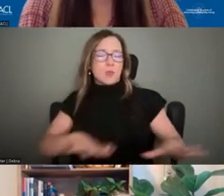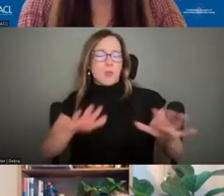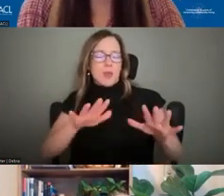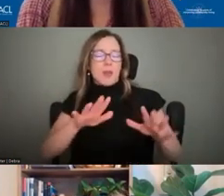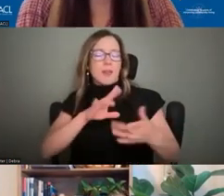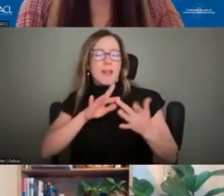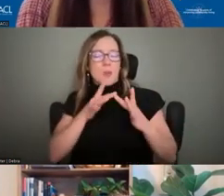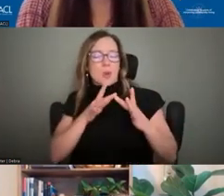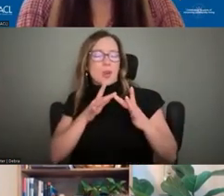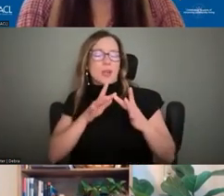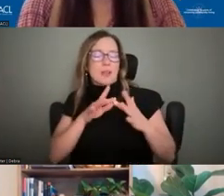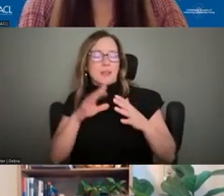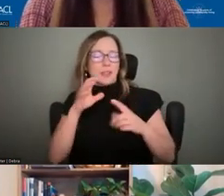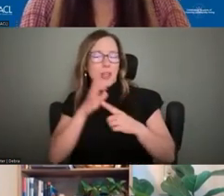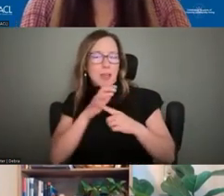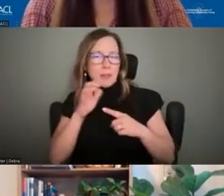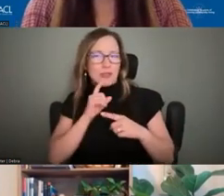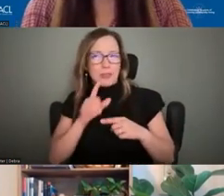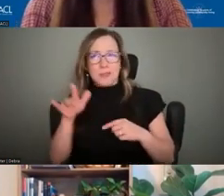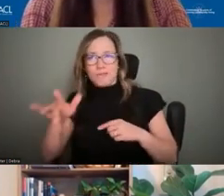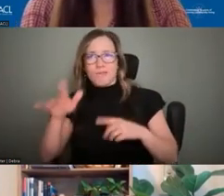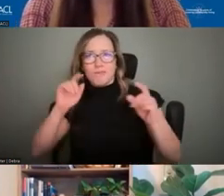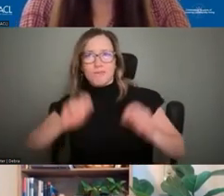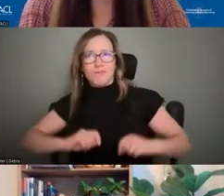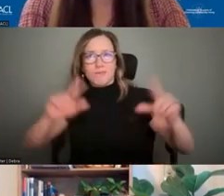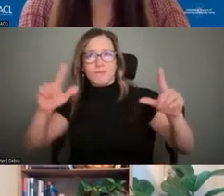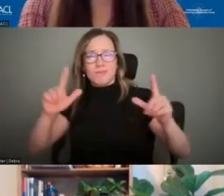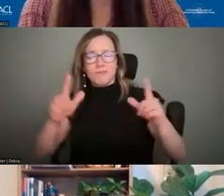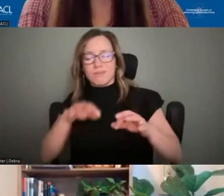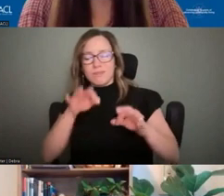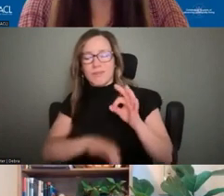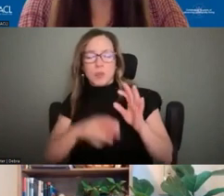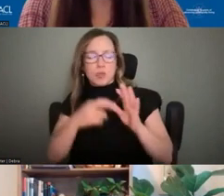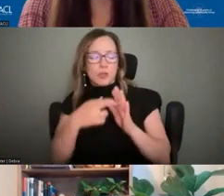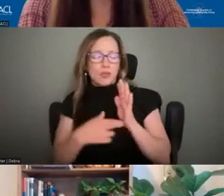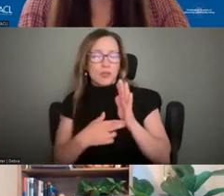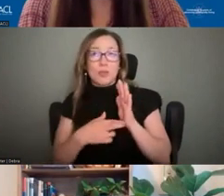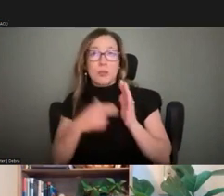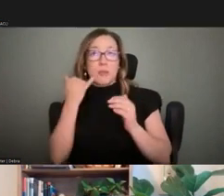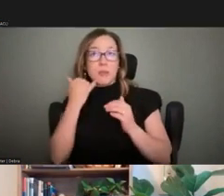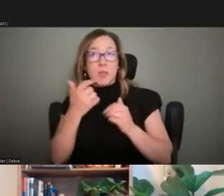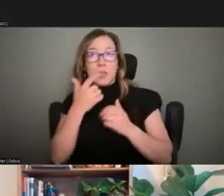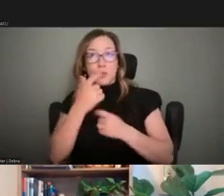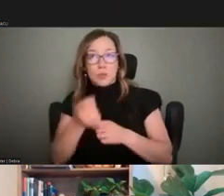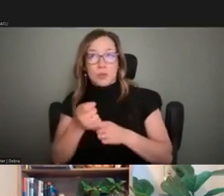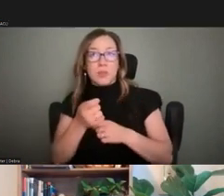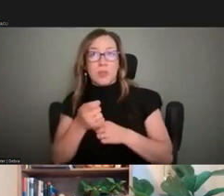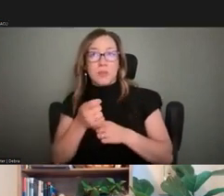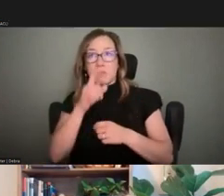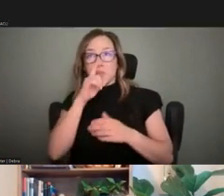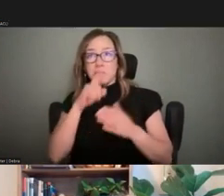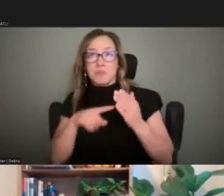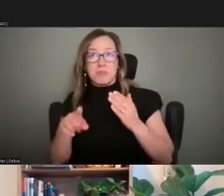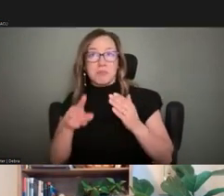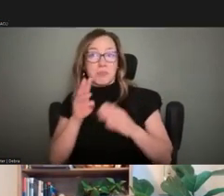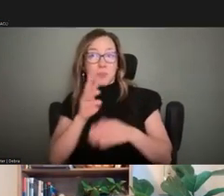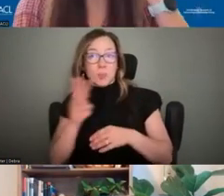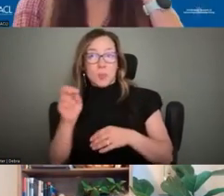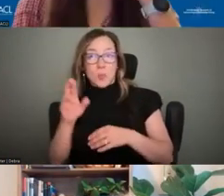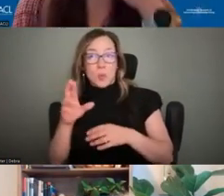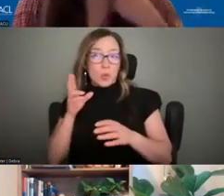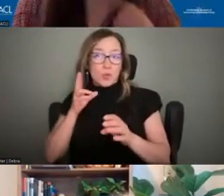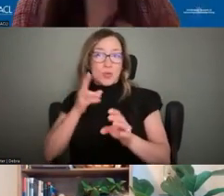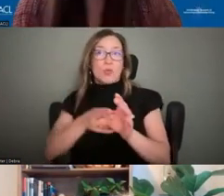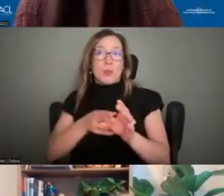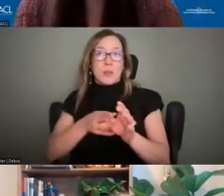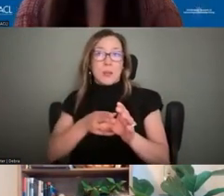take you to that kind of simple and straightforward registration page. So if you're interested in checking out the website or joining the Nationwide Network